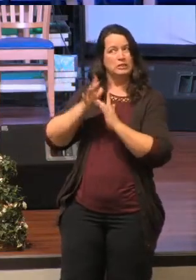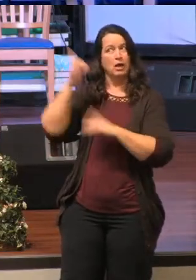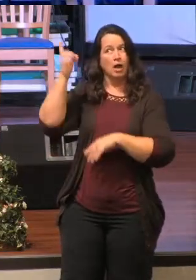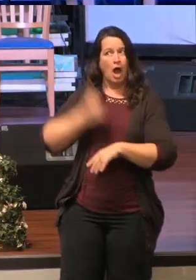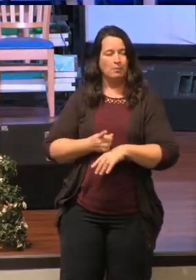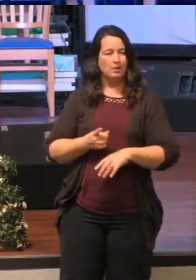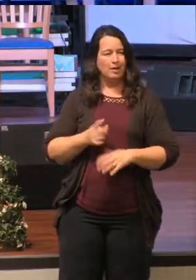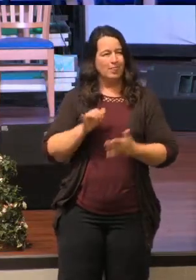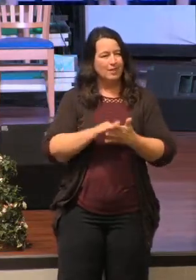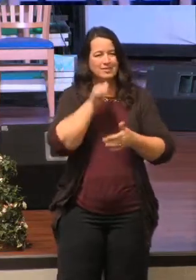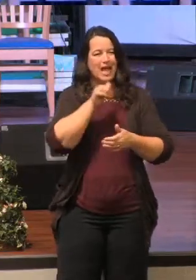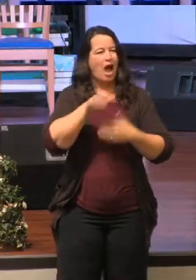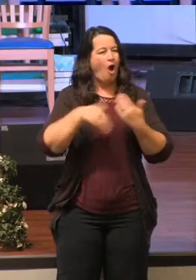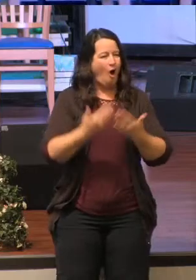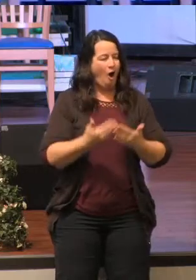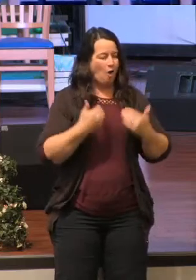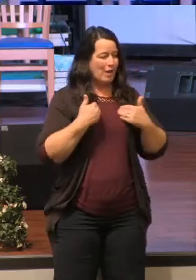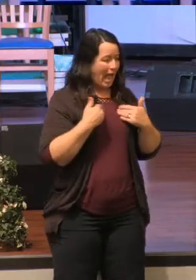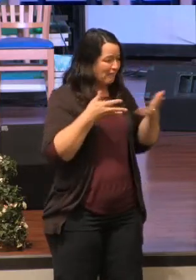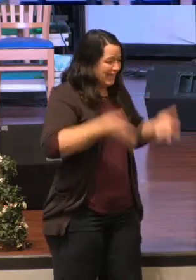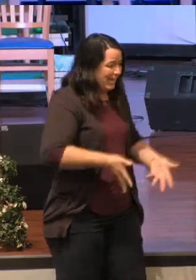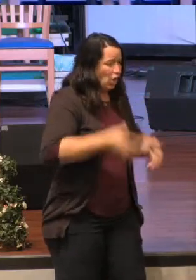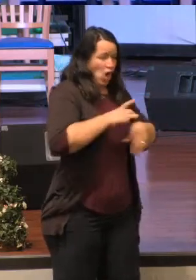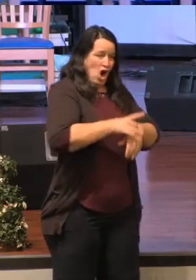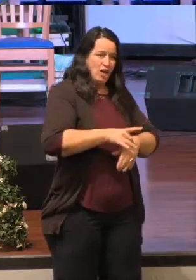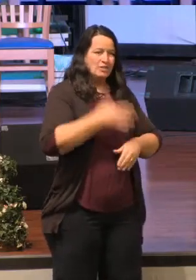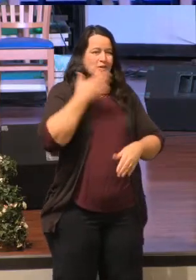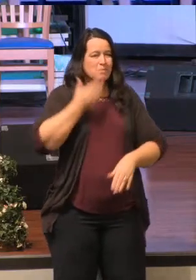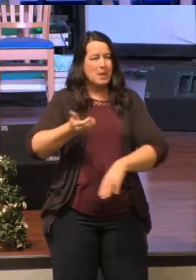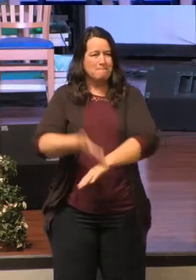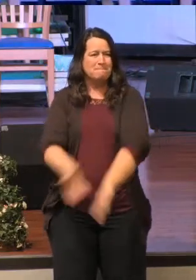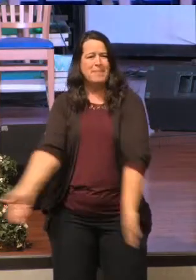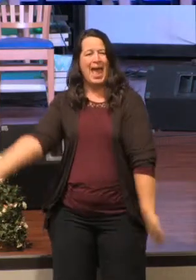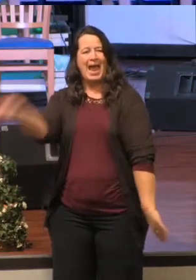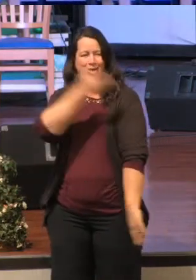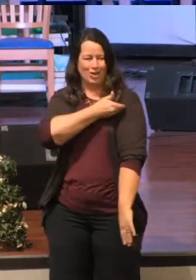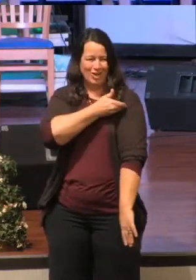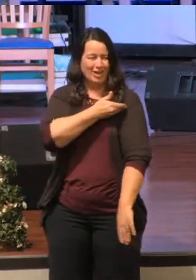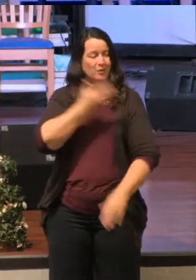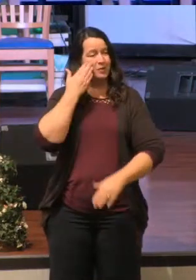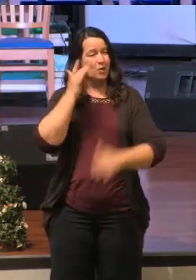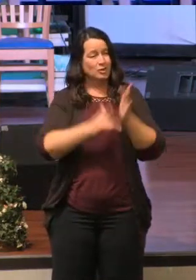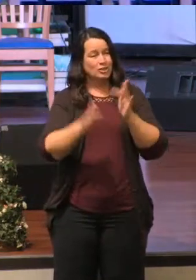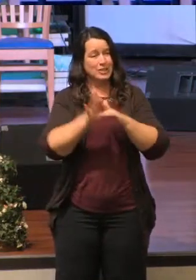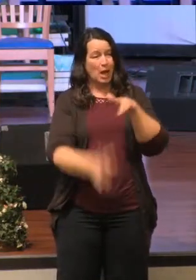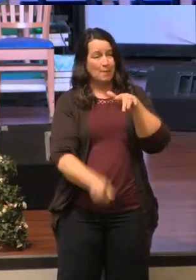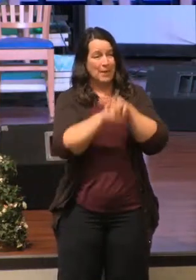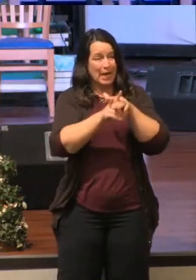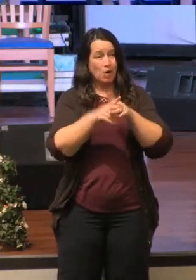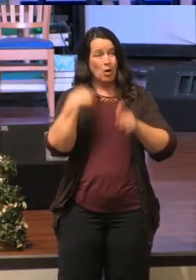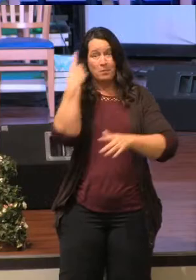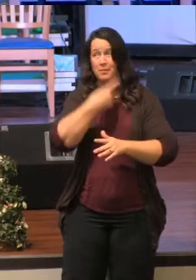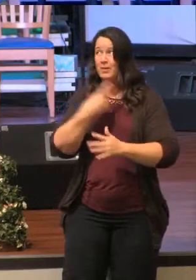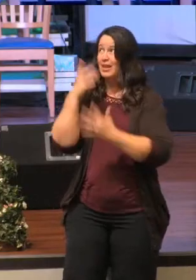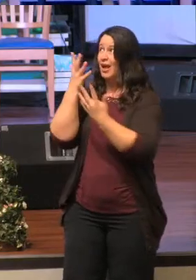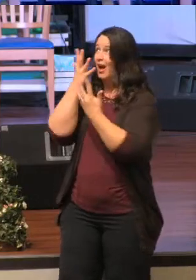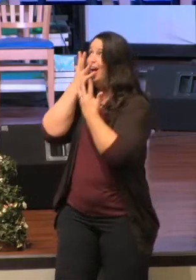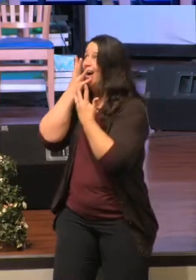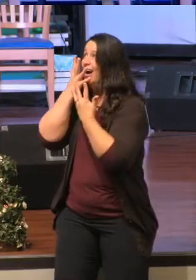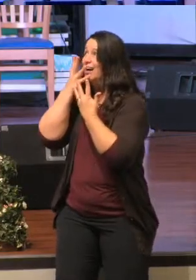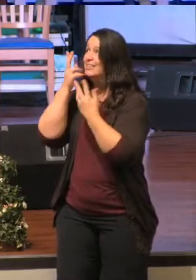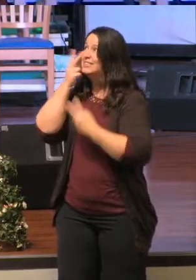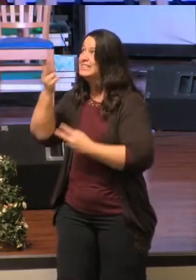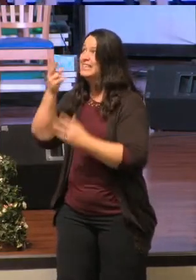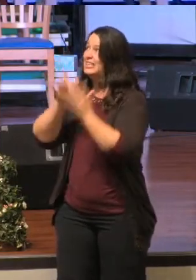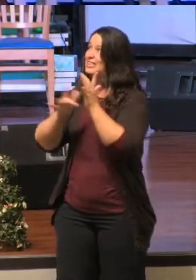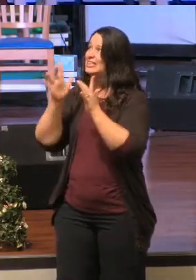man. It's going to be so much better. It is not yet known what we are going to be, but we know that when he appears, we will be like him. We will